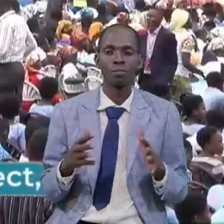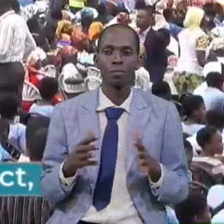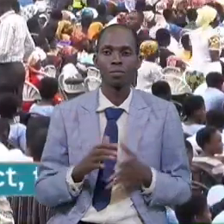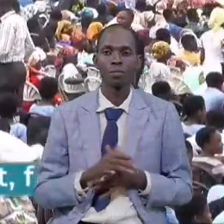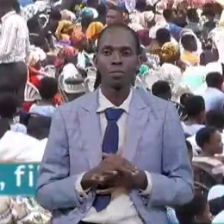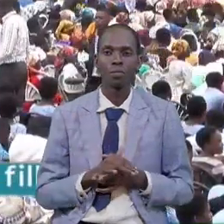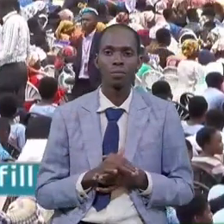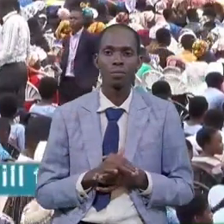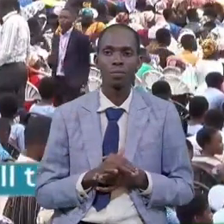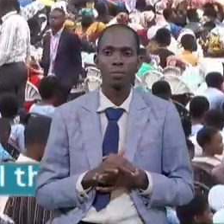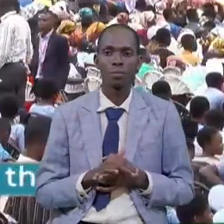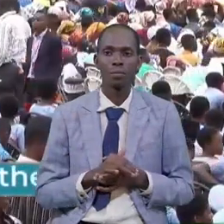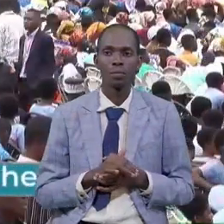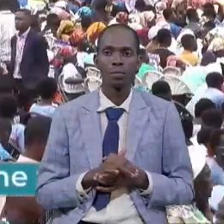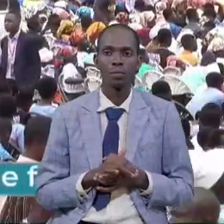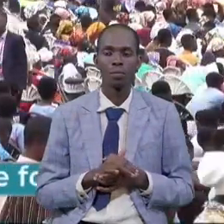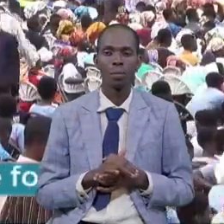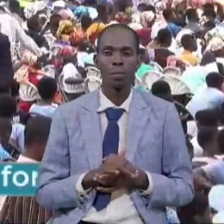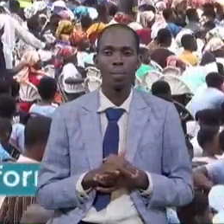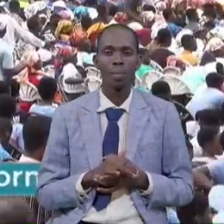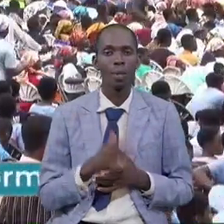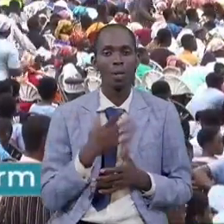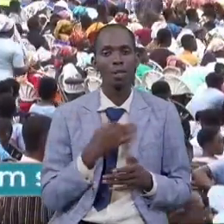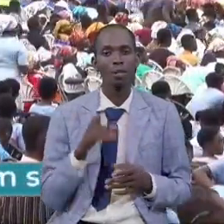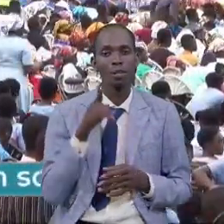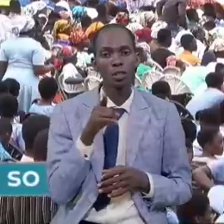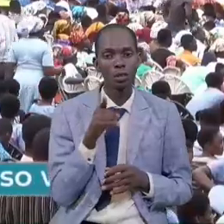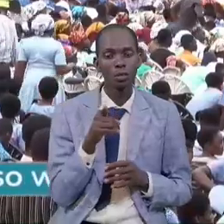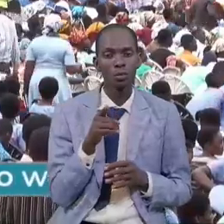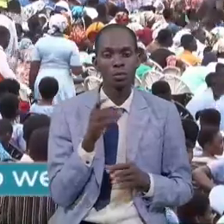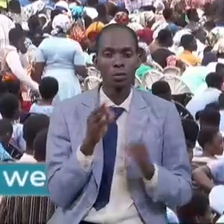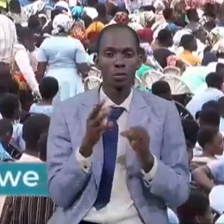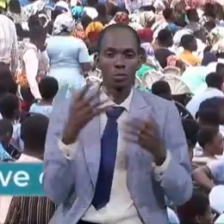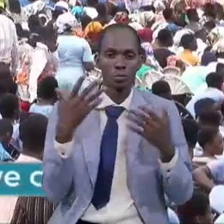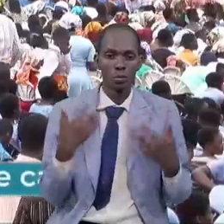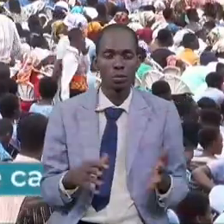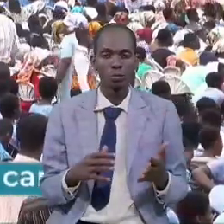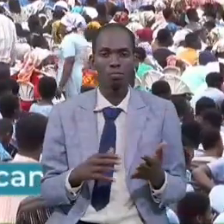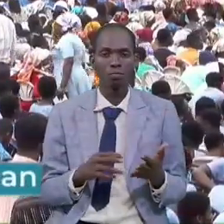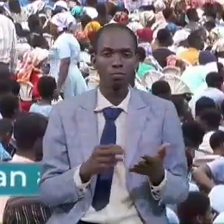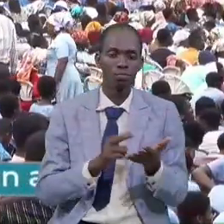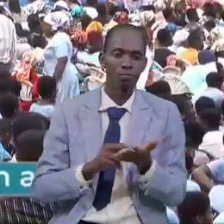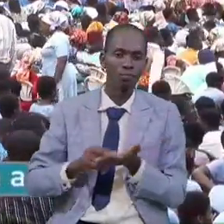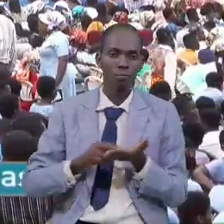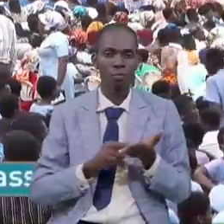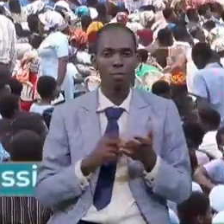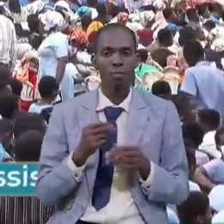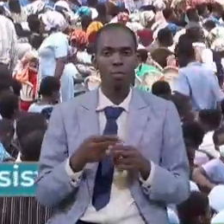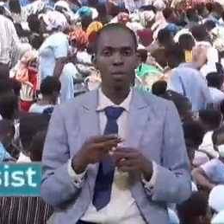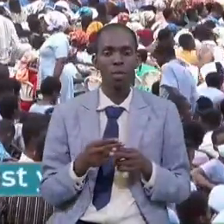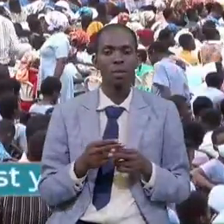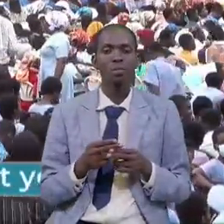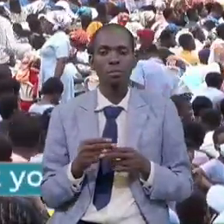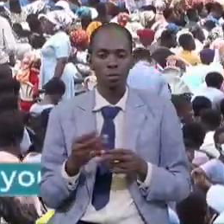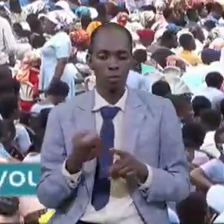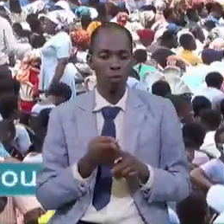And if you have finished your session, please move to where your help will be needed so that I'll be